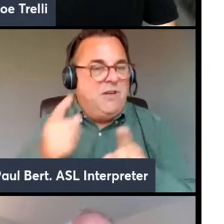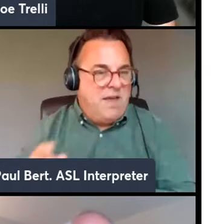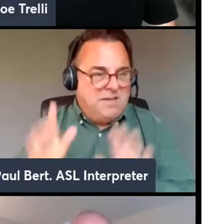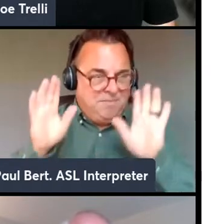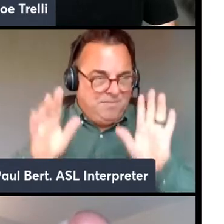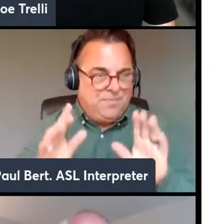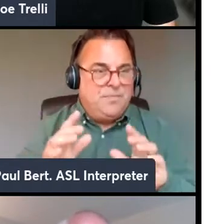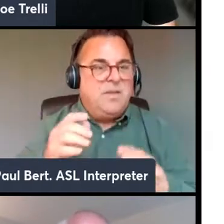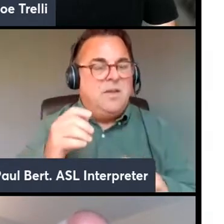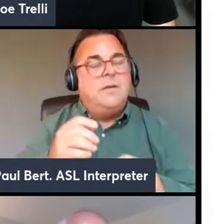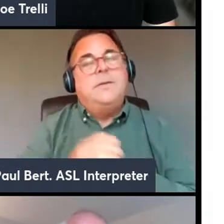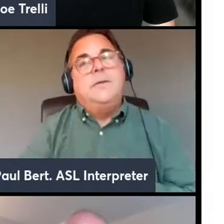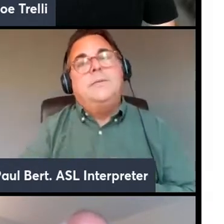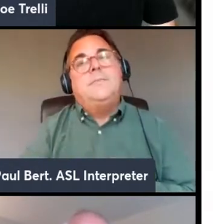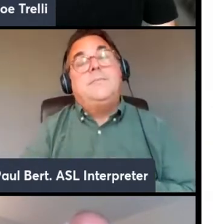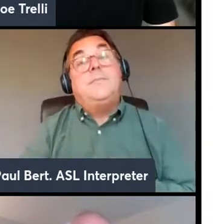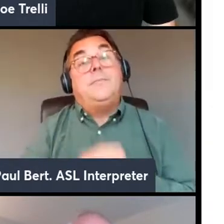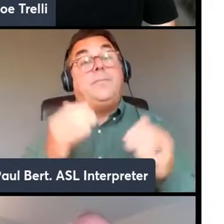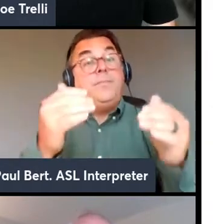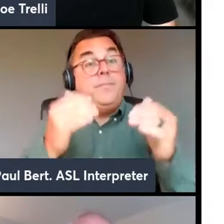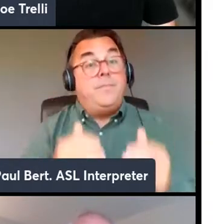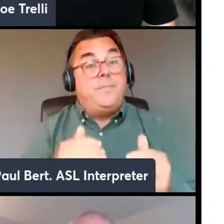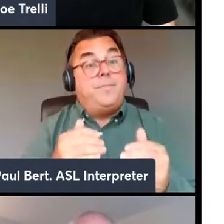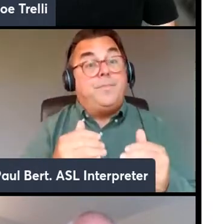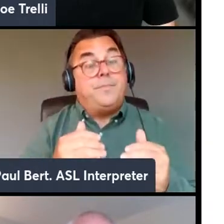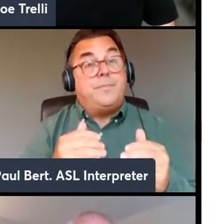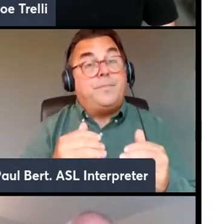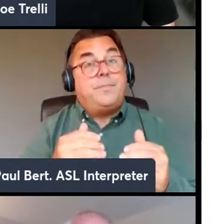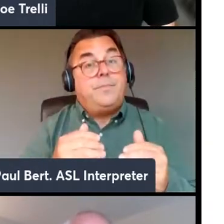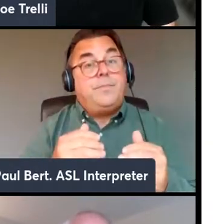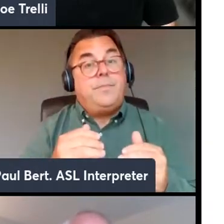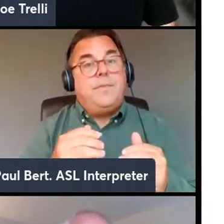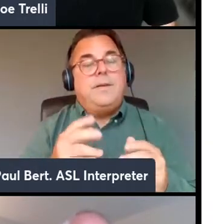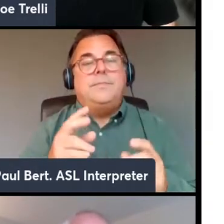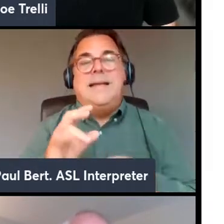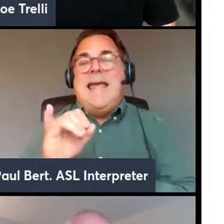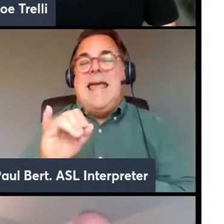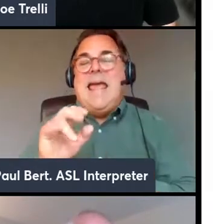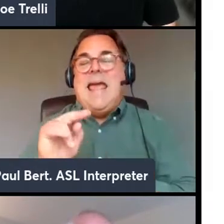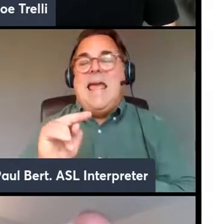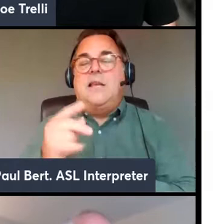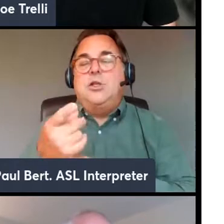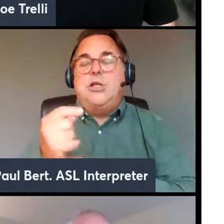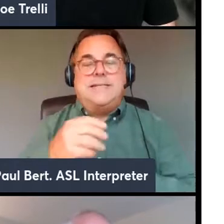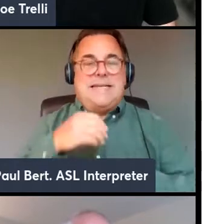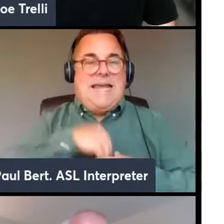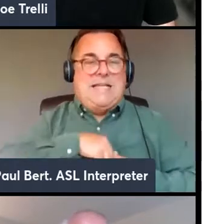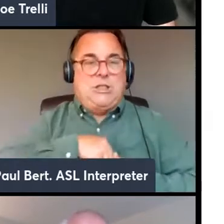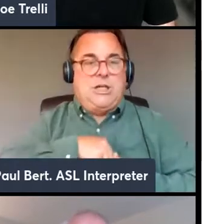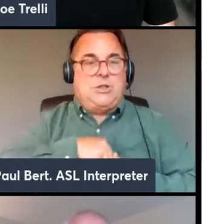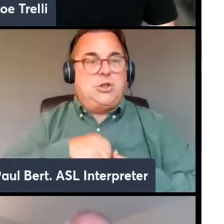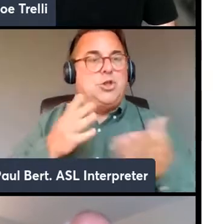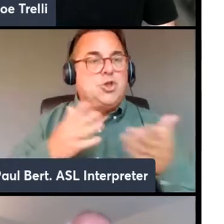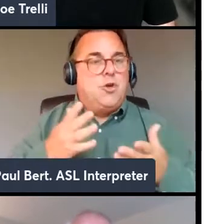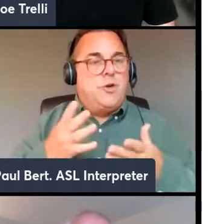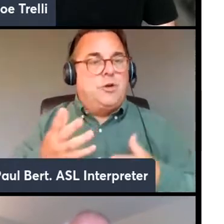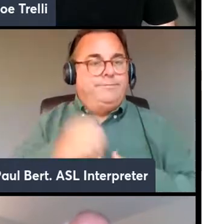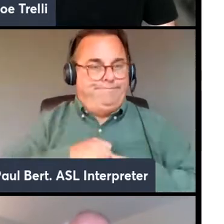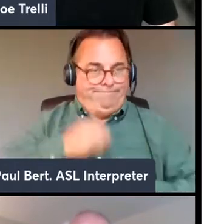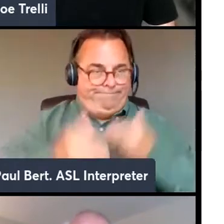Amazon Chime SDK meeting. And then here you would put the ingest server, your RTMP or RTMPS ingest